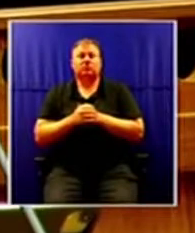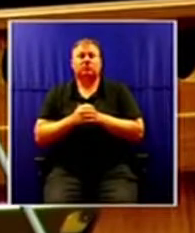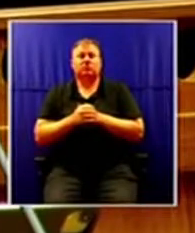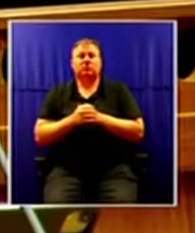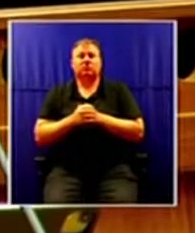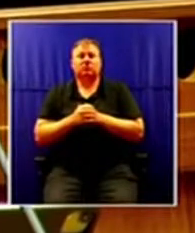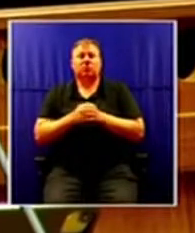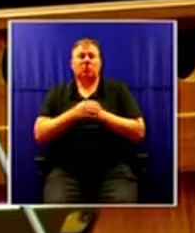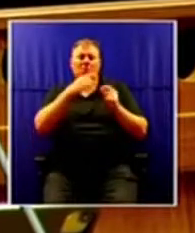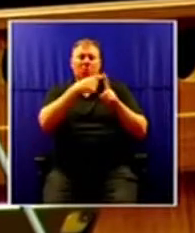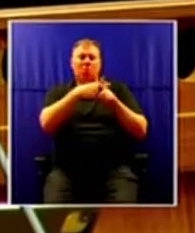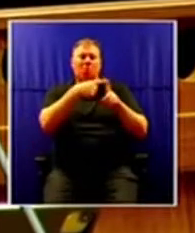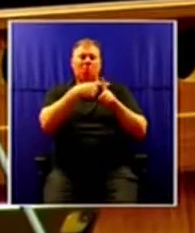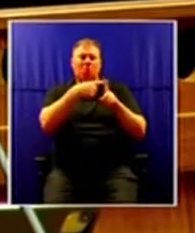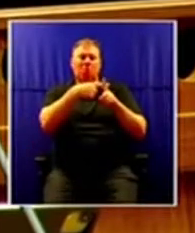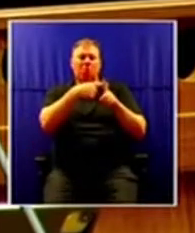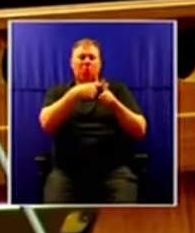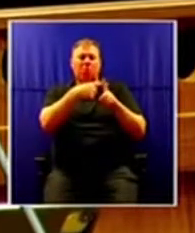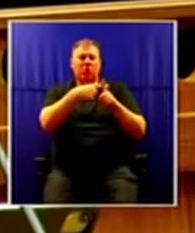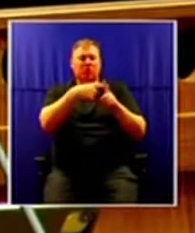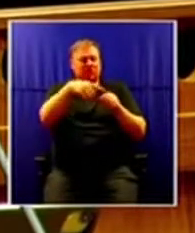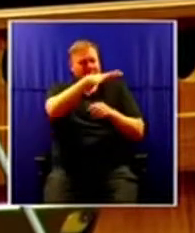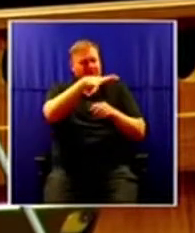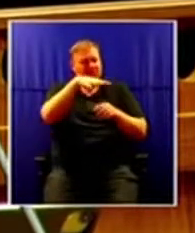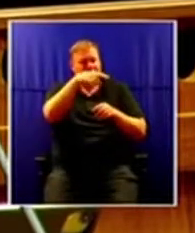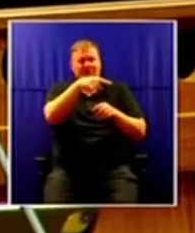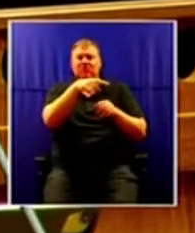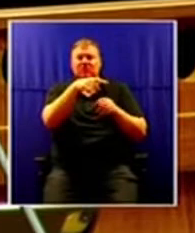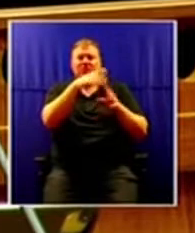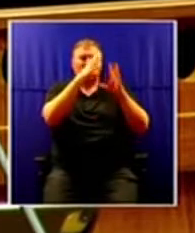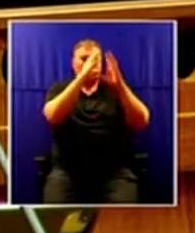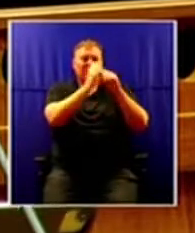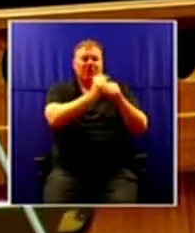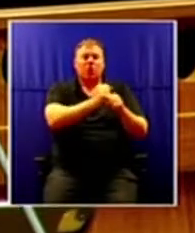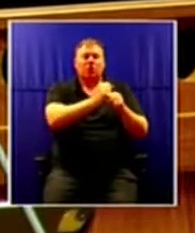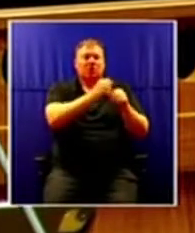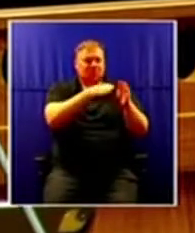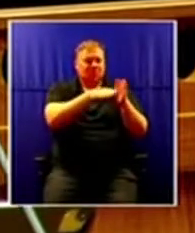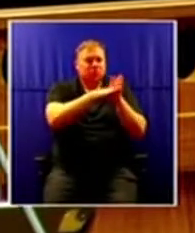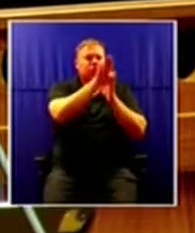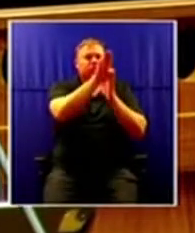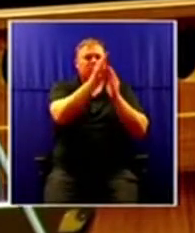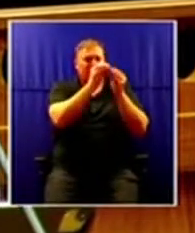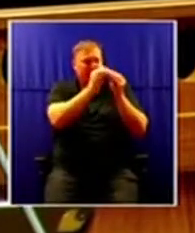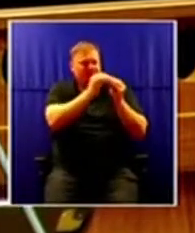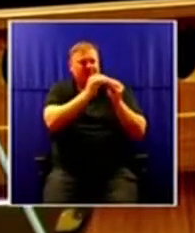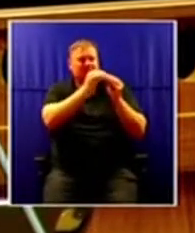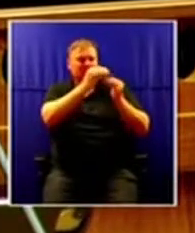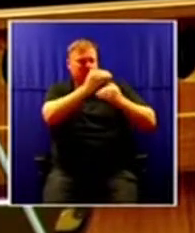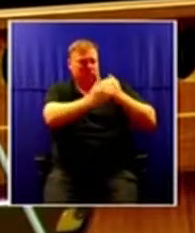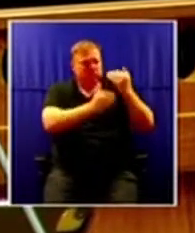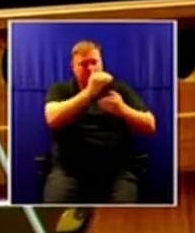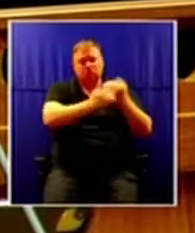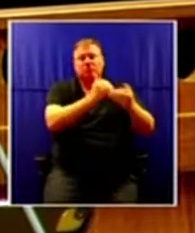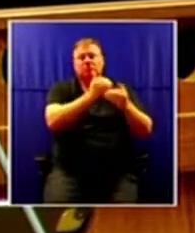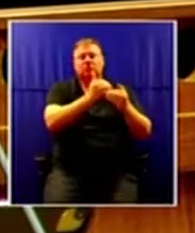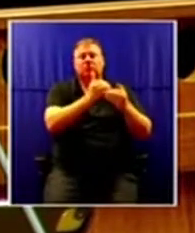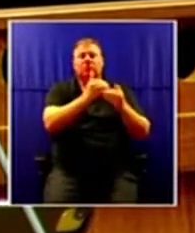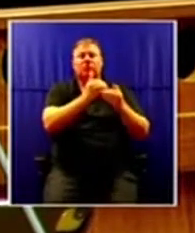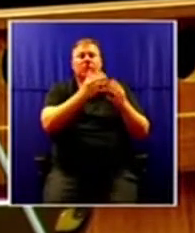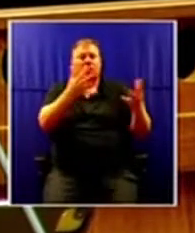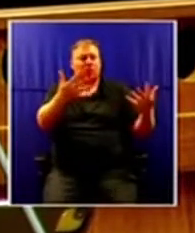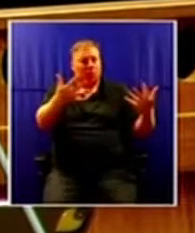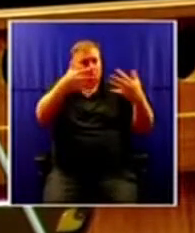endowments are exploited and relied on, as we combine to create